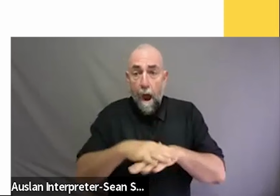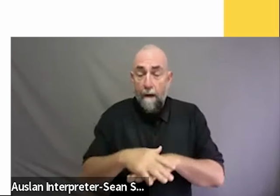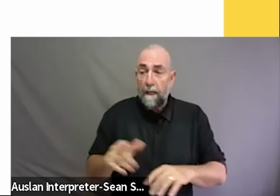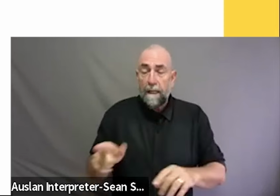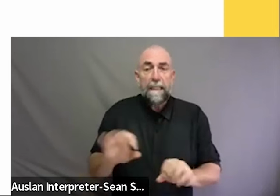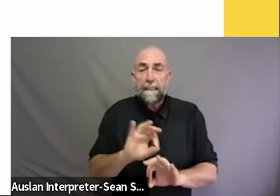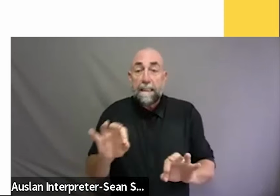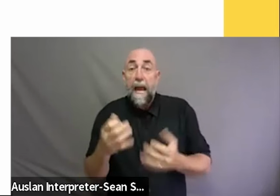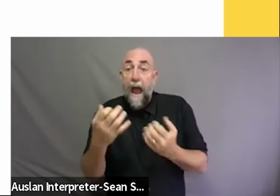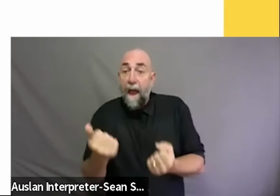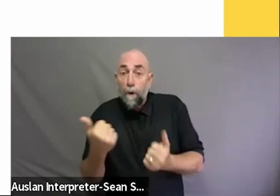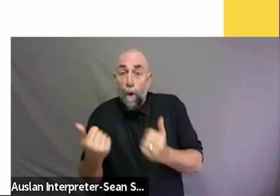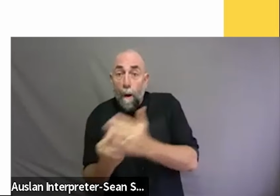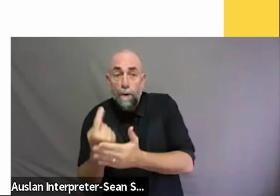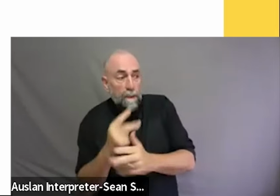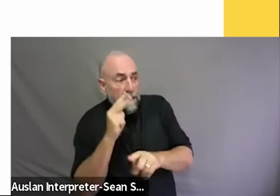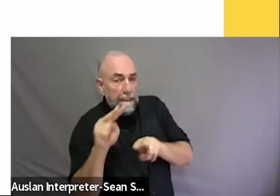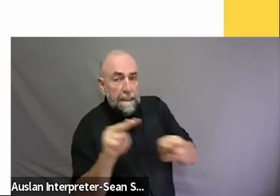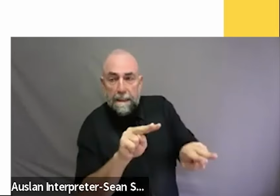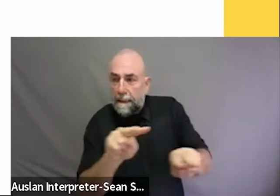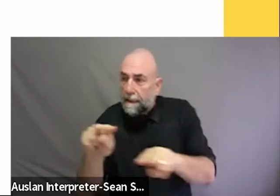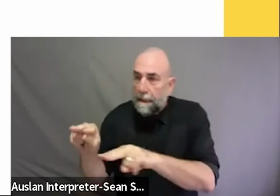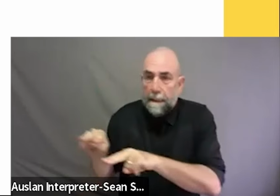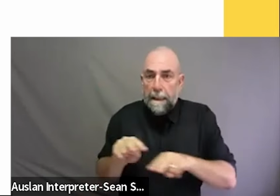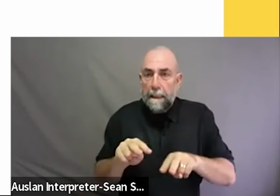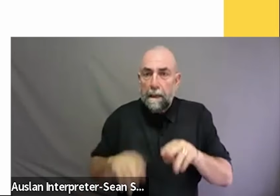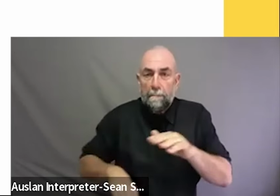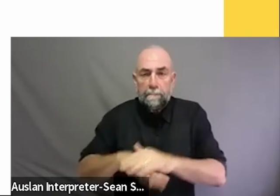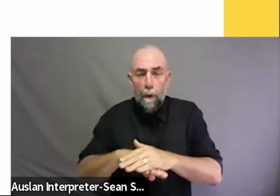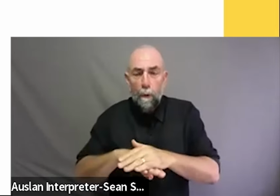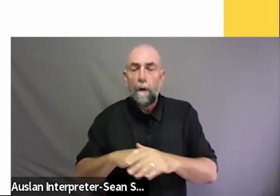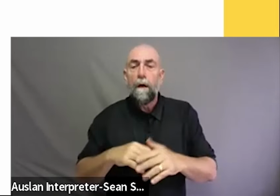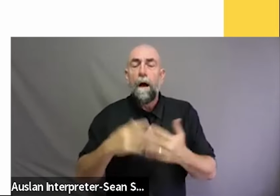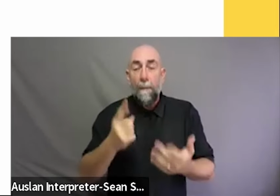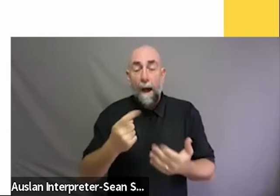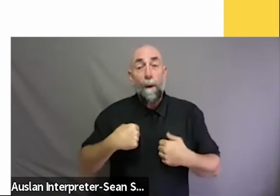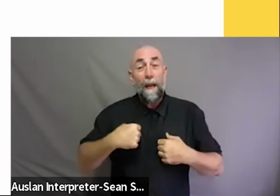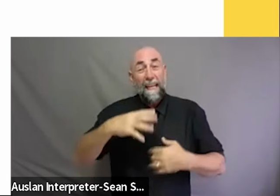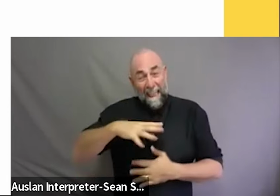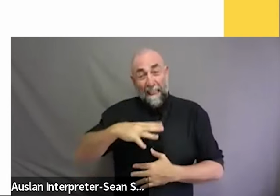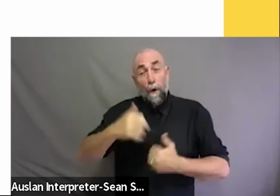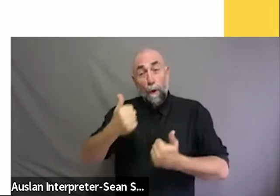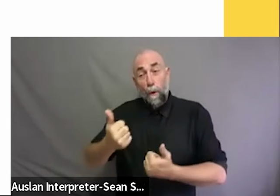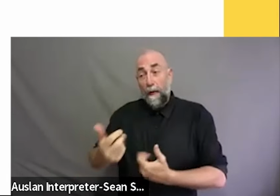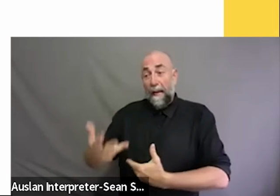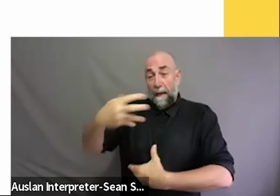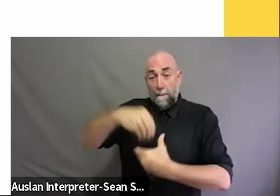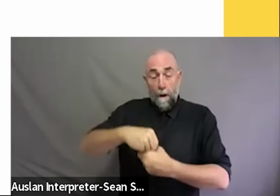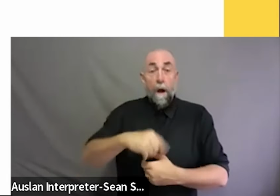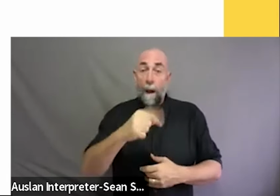to see, because we wanted to also get some input from people who had been